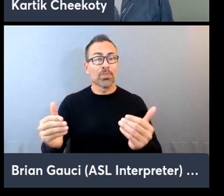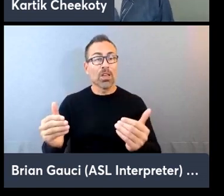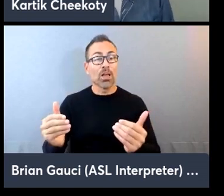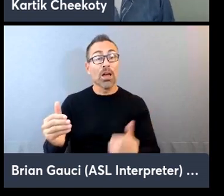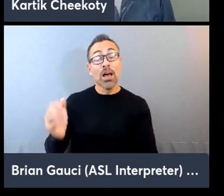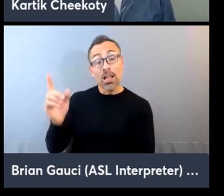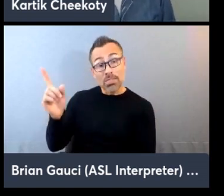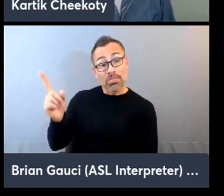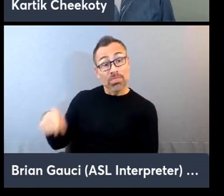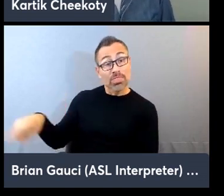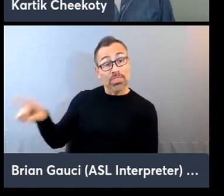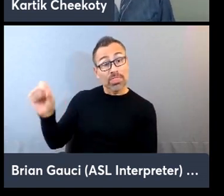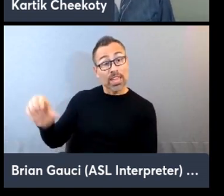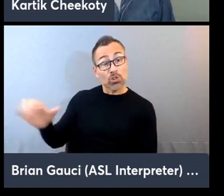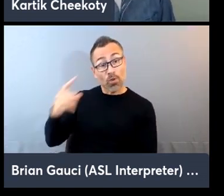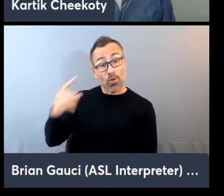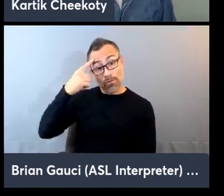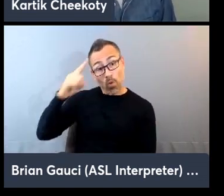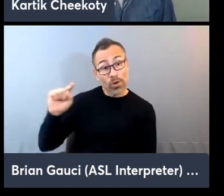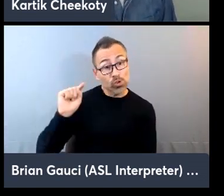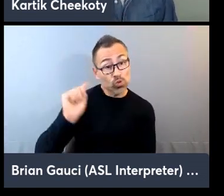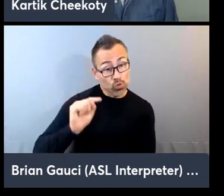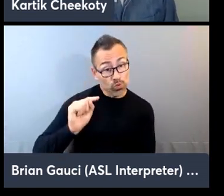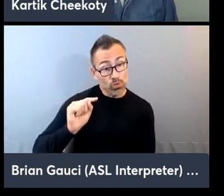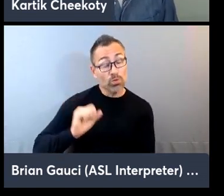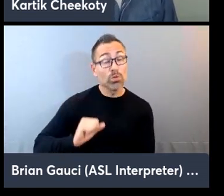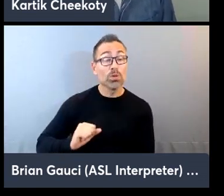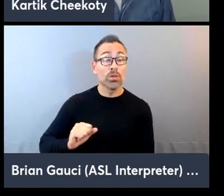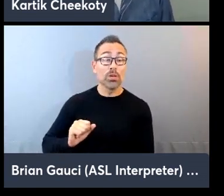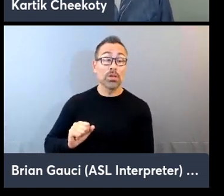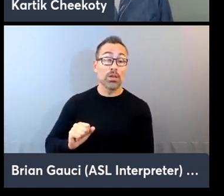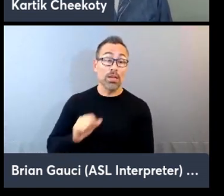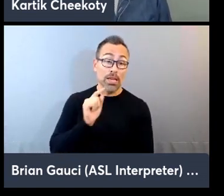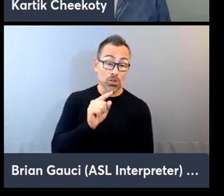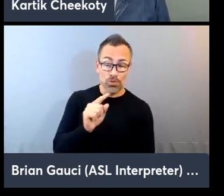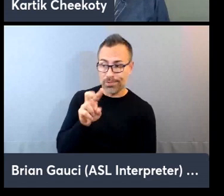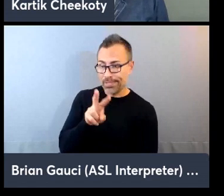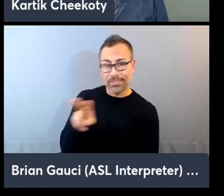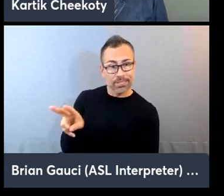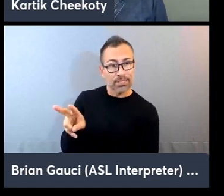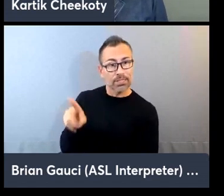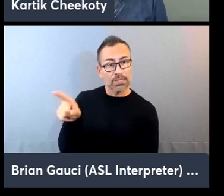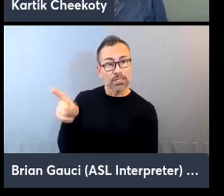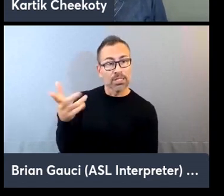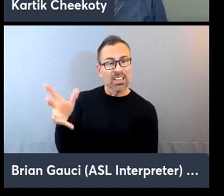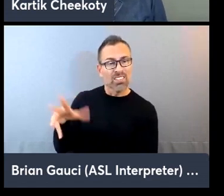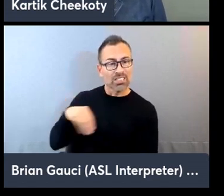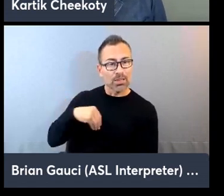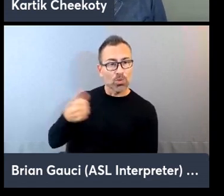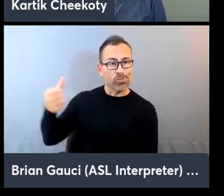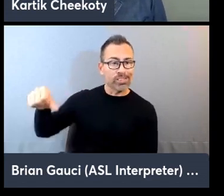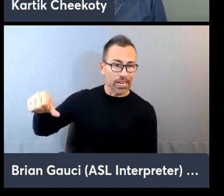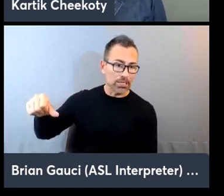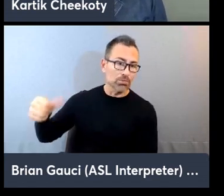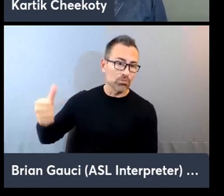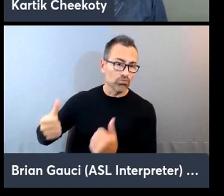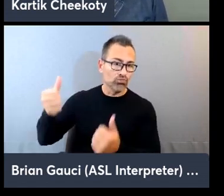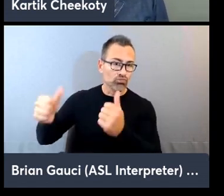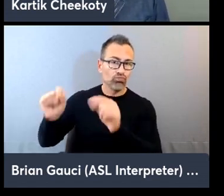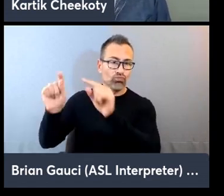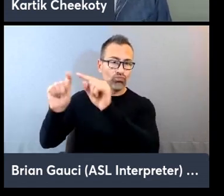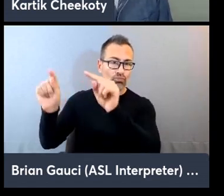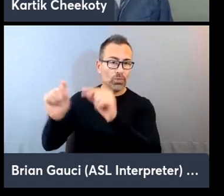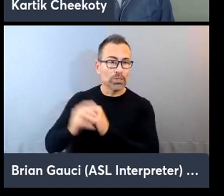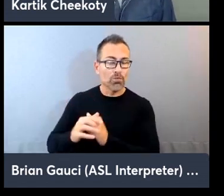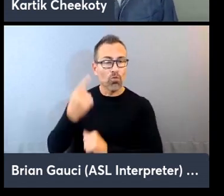on your behalf, and you'll be able to see that they've either accepted it or rejected it on your